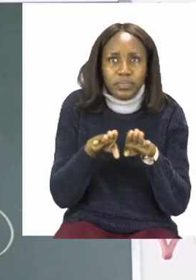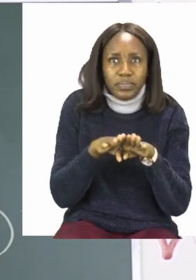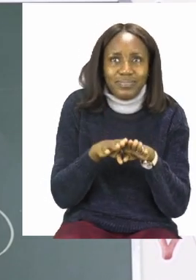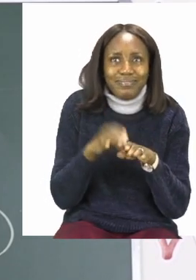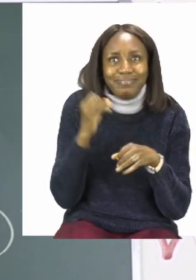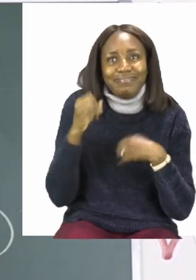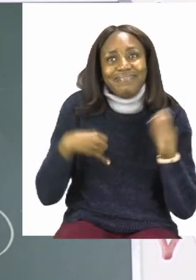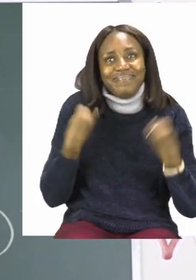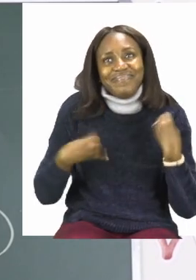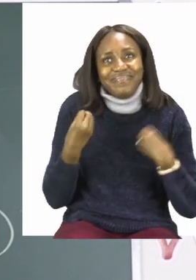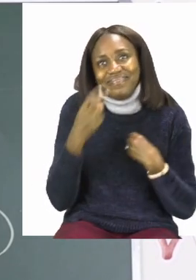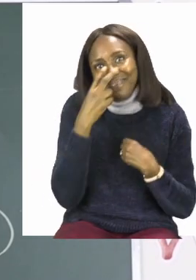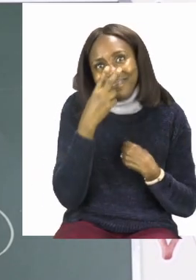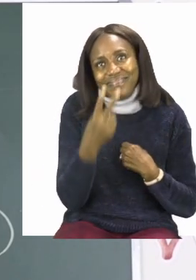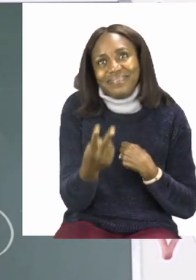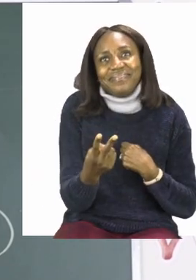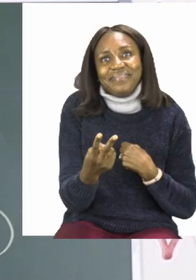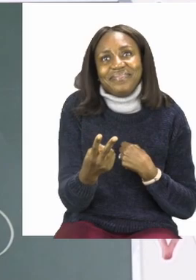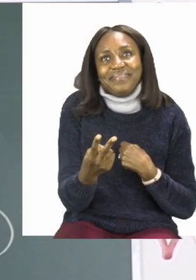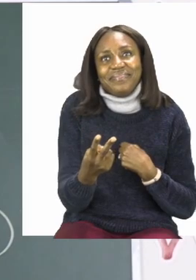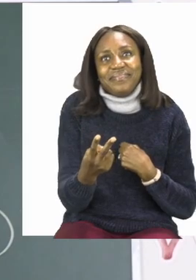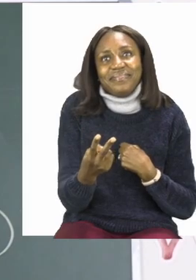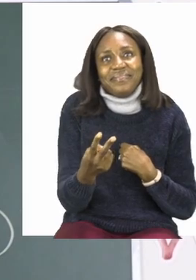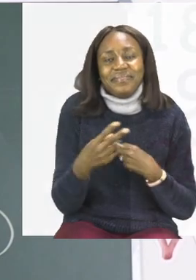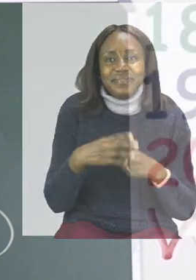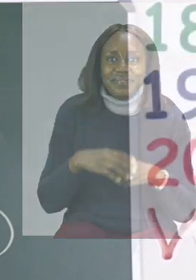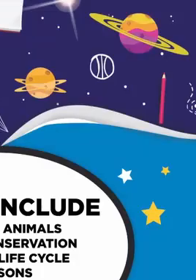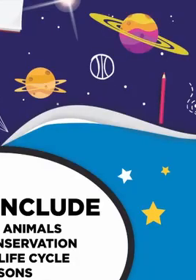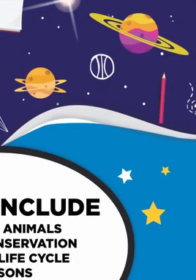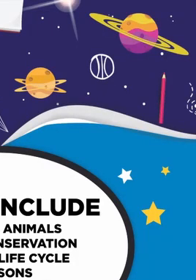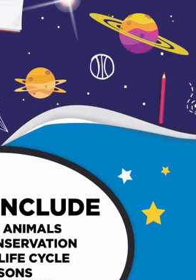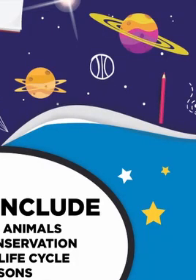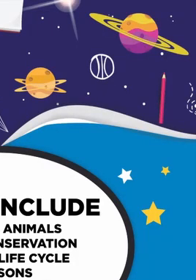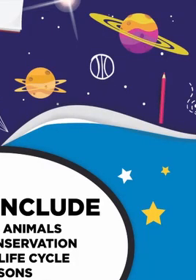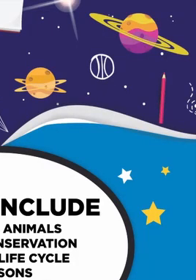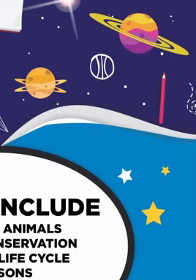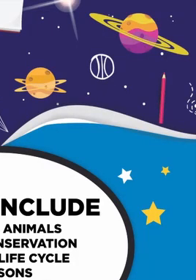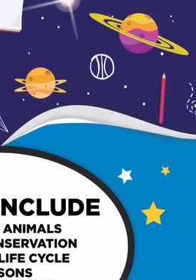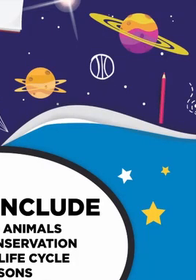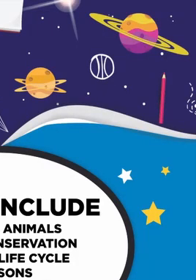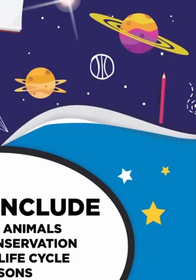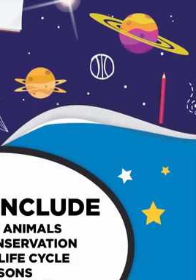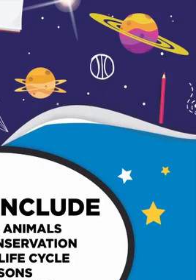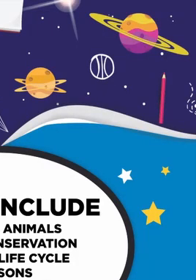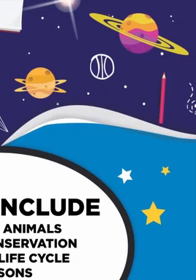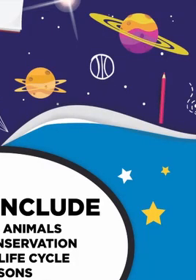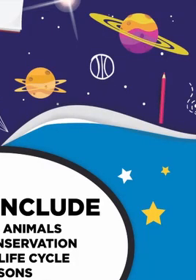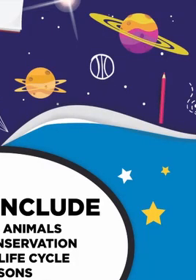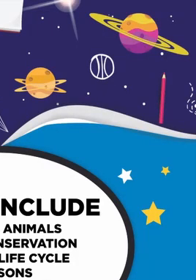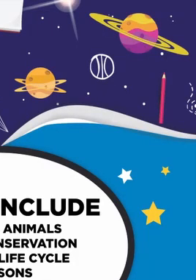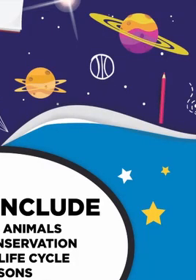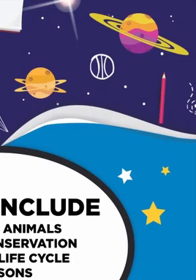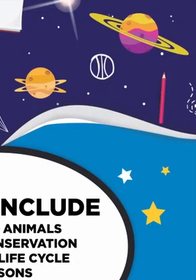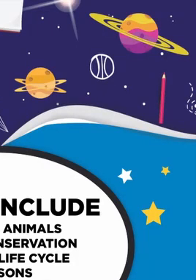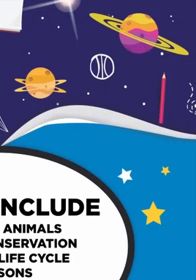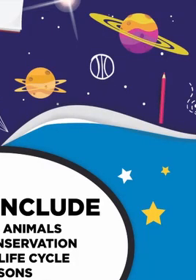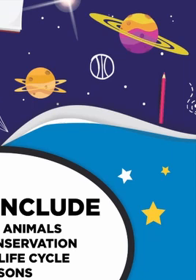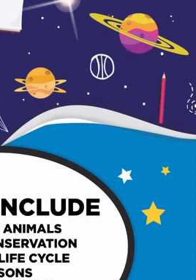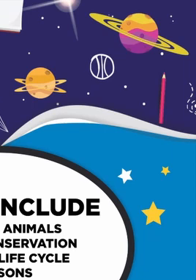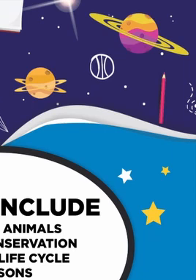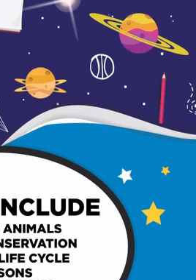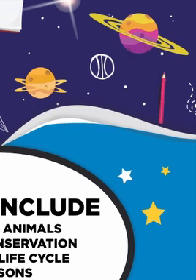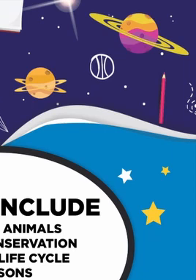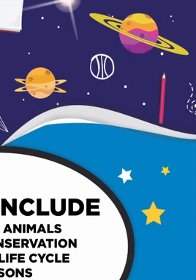fun and I'll see you soon after the advert break. Do you have children in the age range of 5 to 6 years and want to